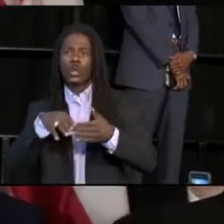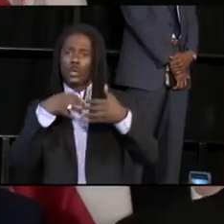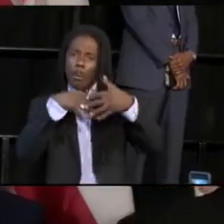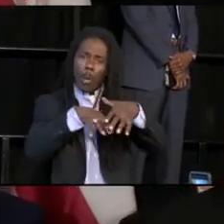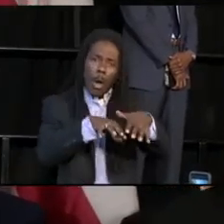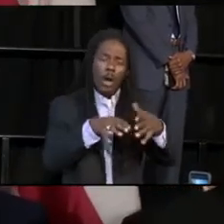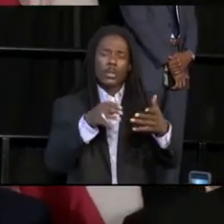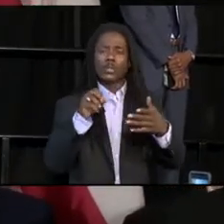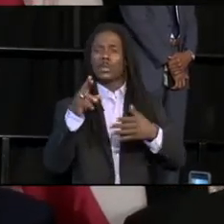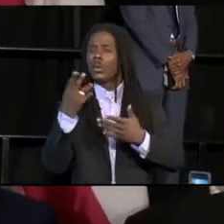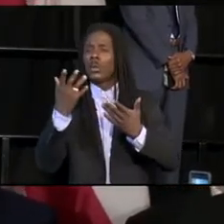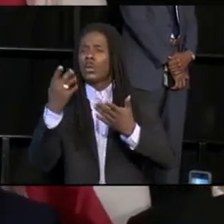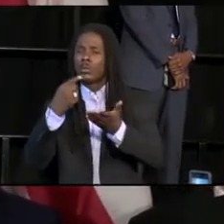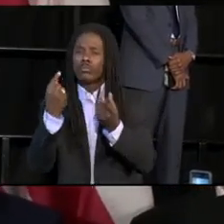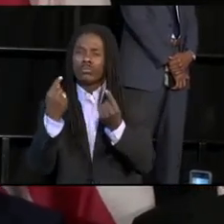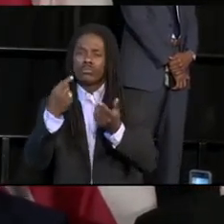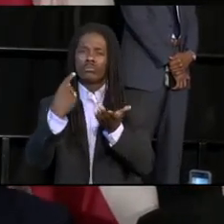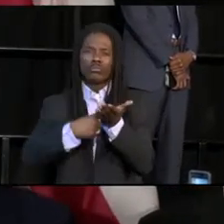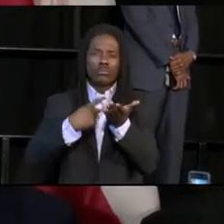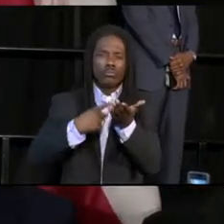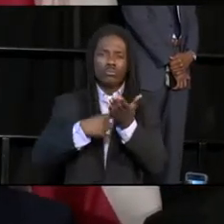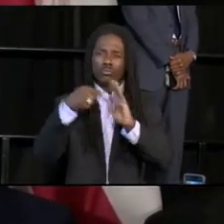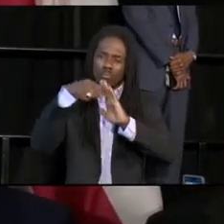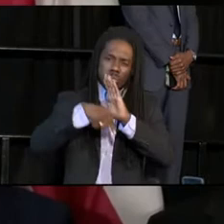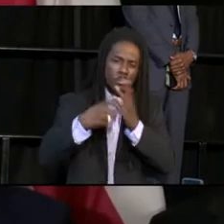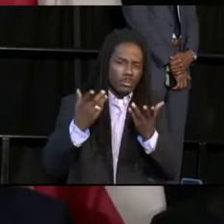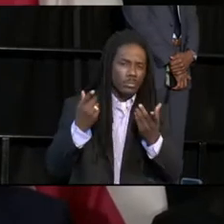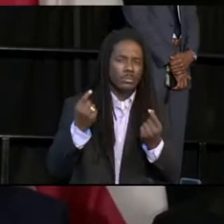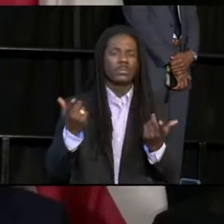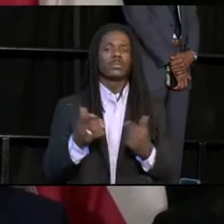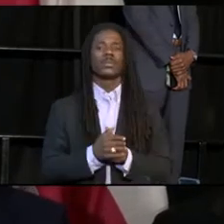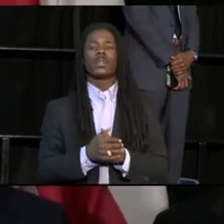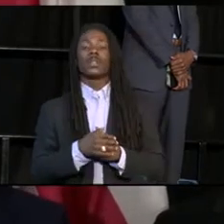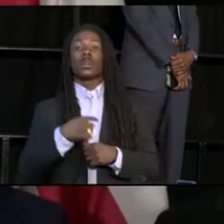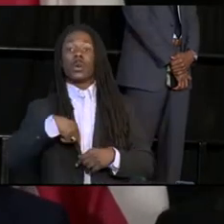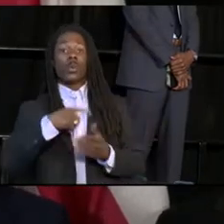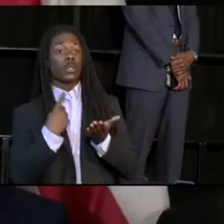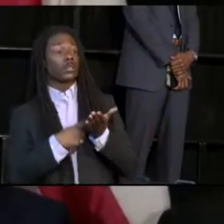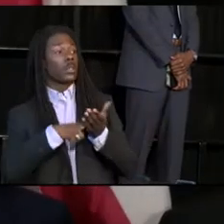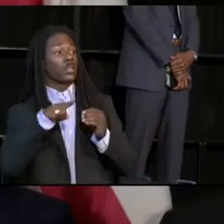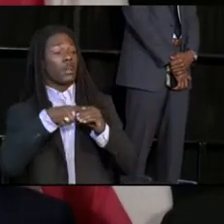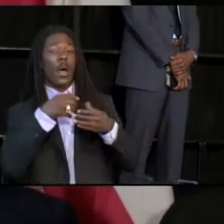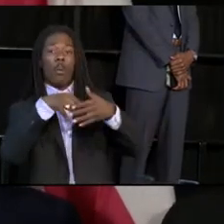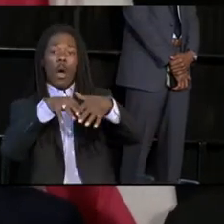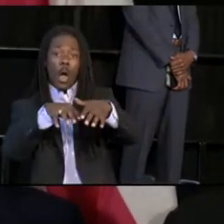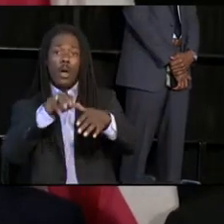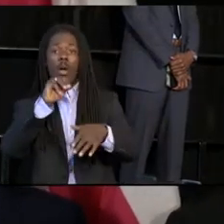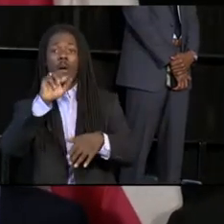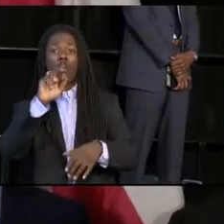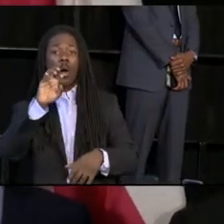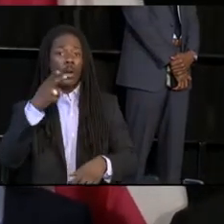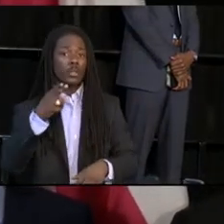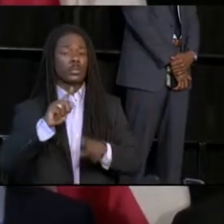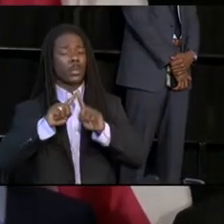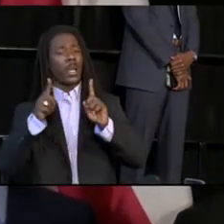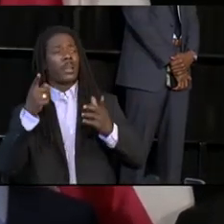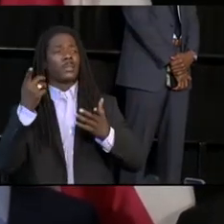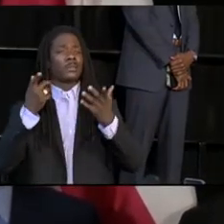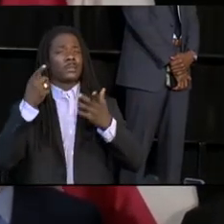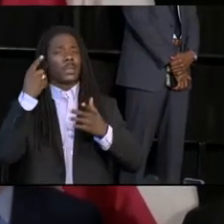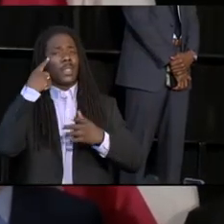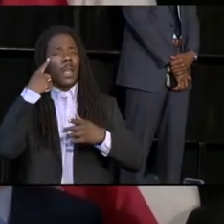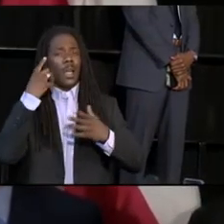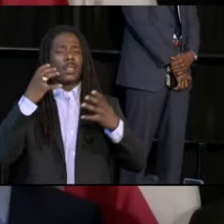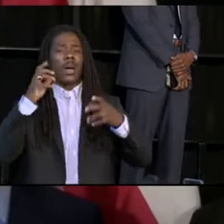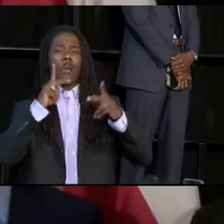going to be performance, but a little bit like the logistics of the structure. We had talked about a march, but because of the amount of people that we're expecting,